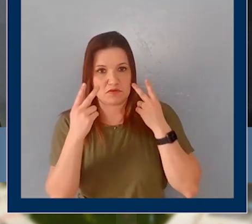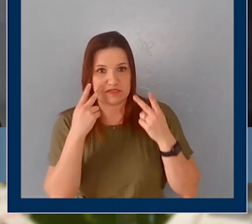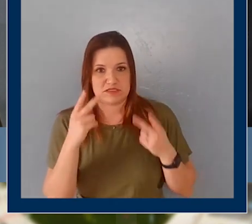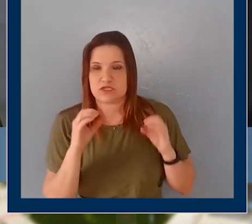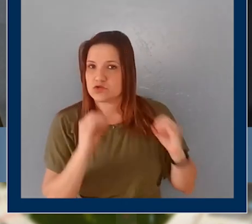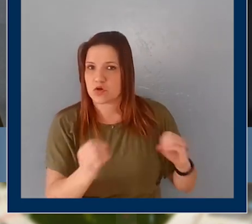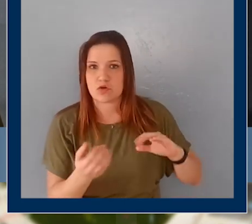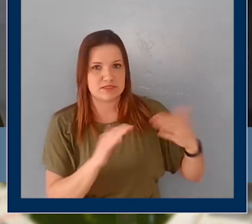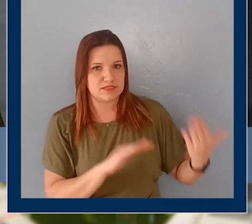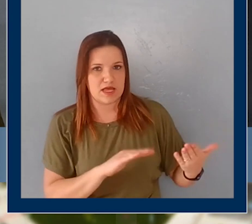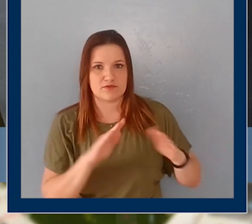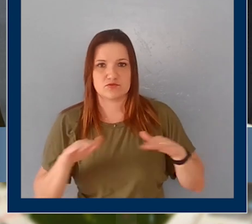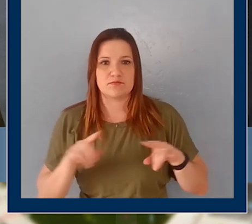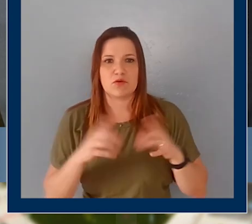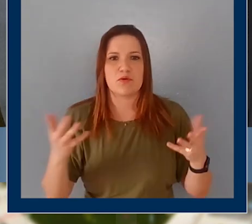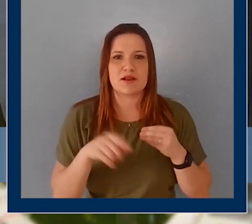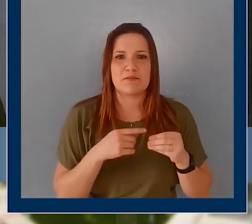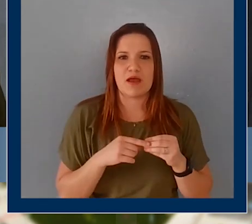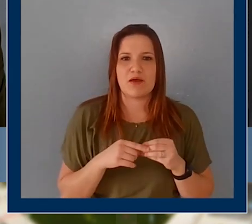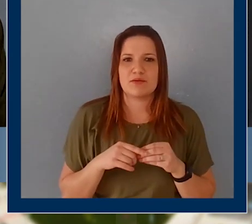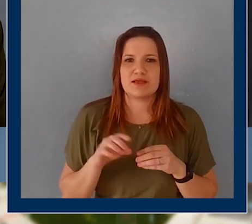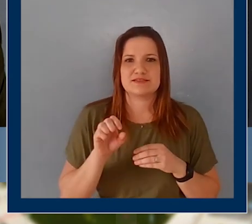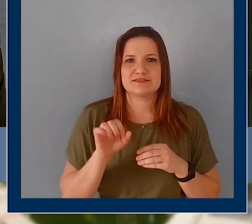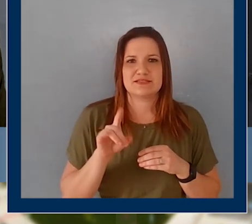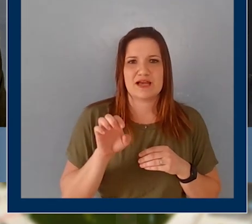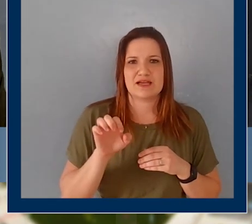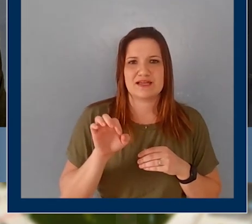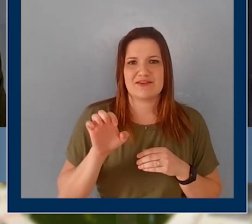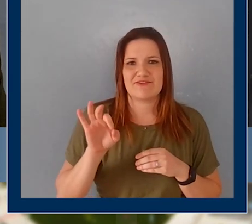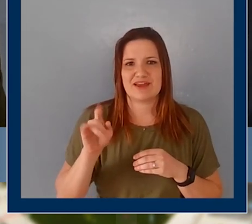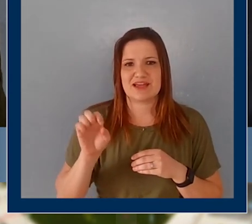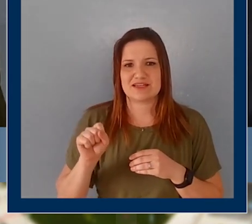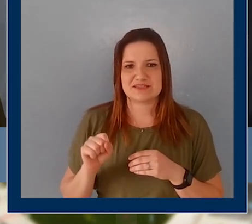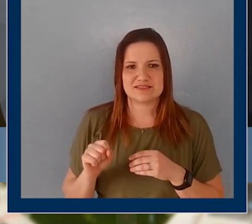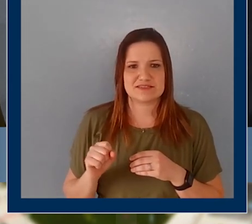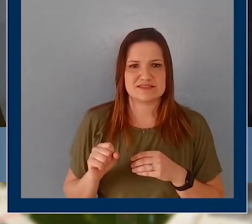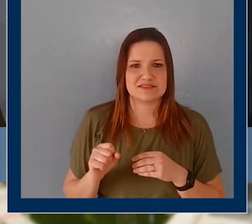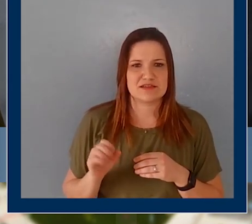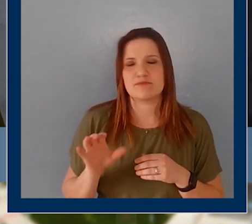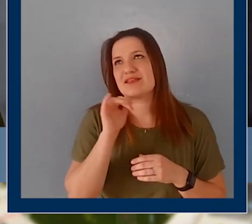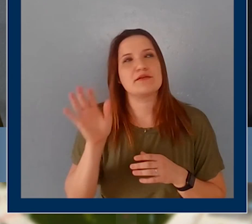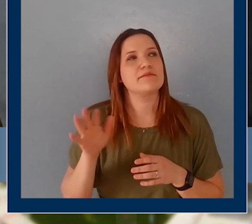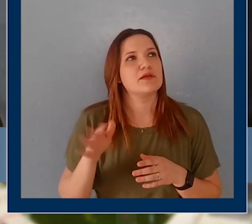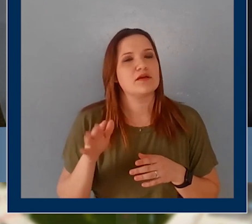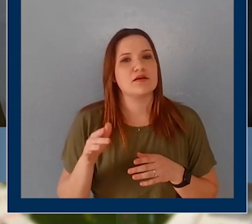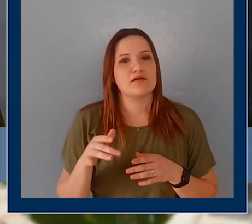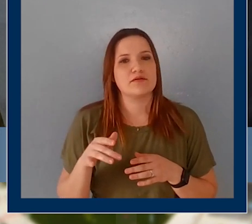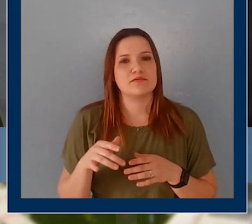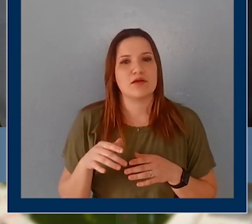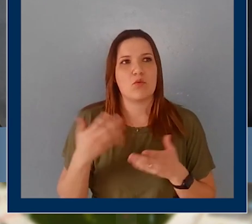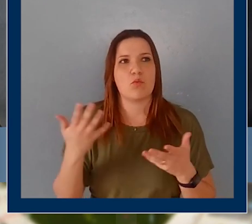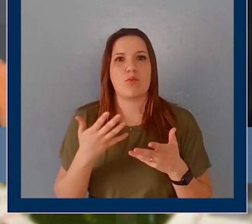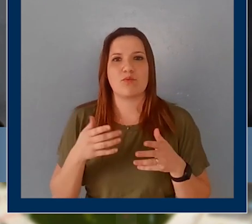Okay. So. Well, that's good. So those are the numbers. Those are the numbers. Well, so we have a chat, and I was going to ask you this too. So